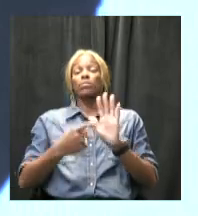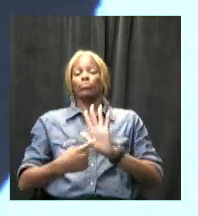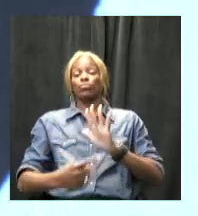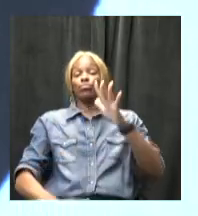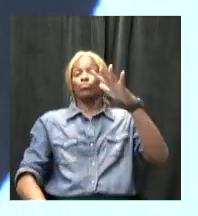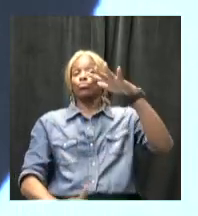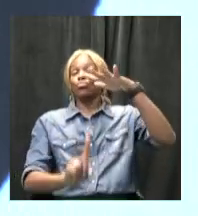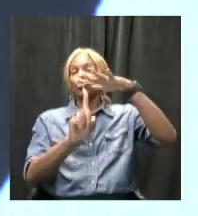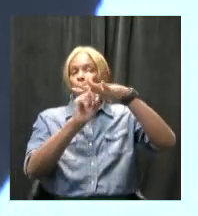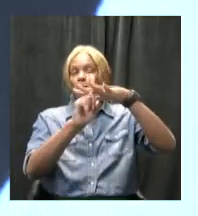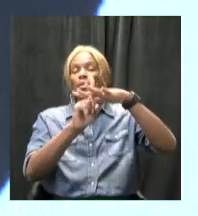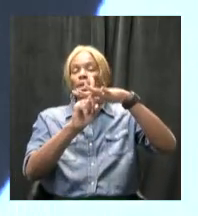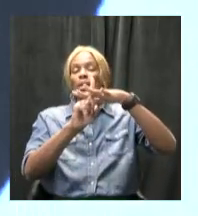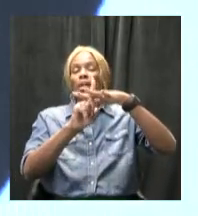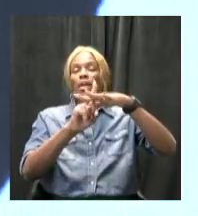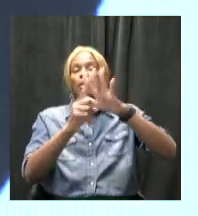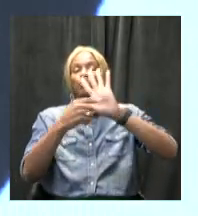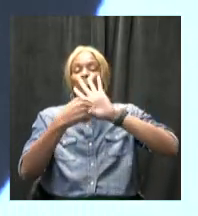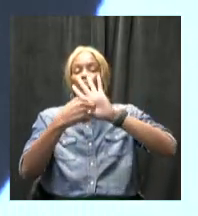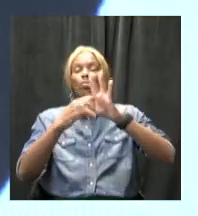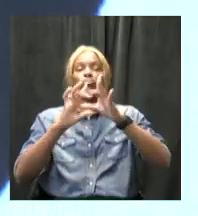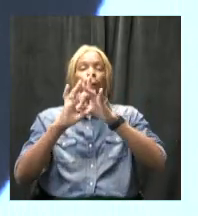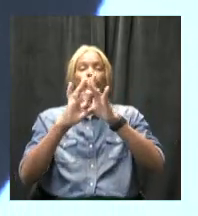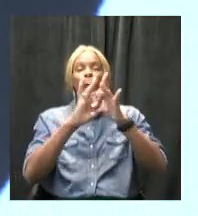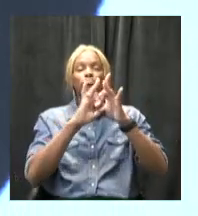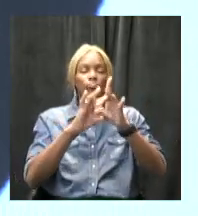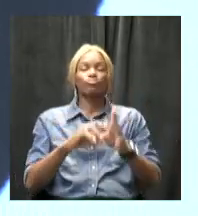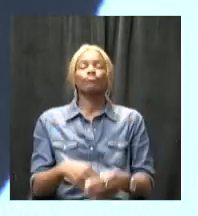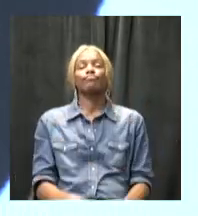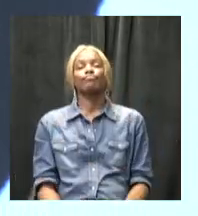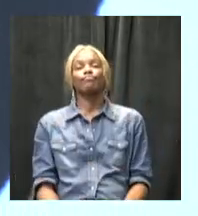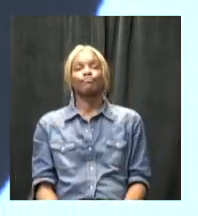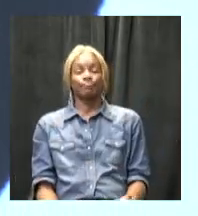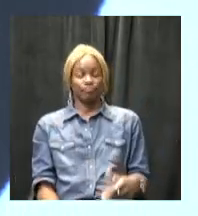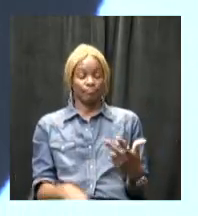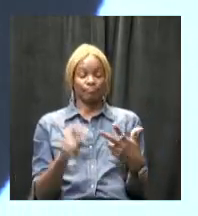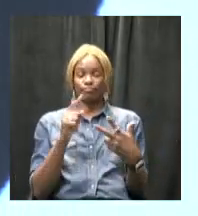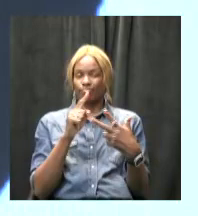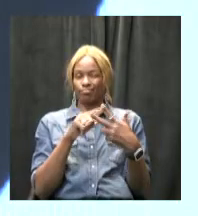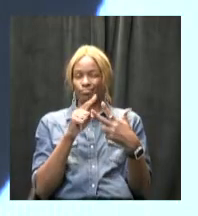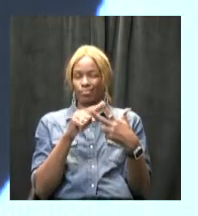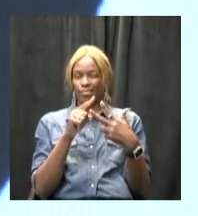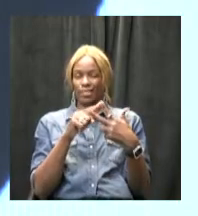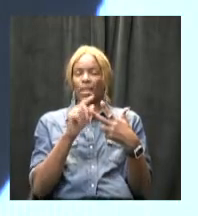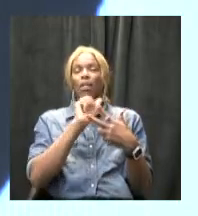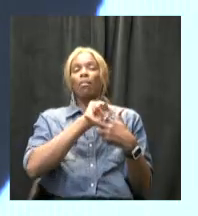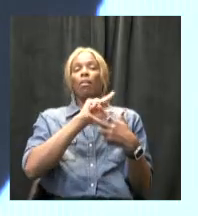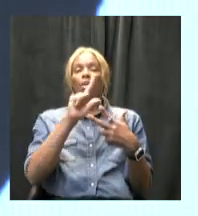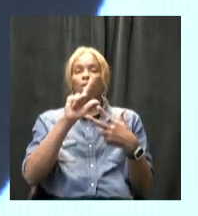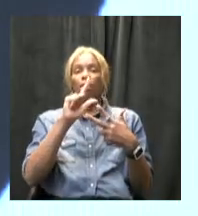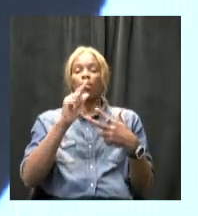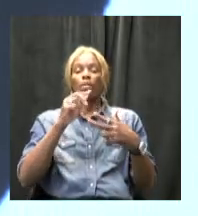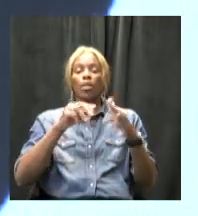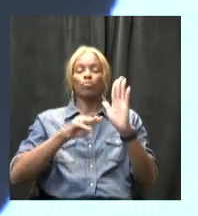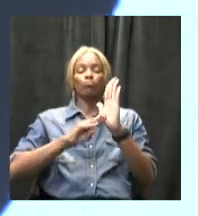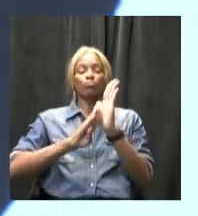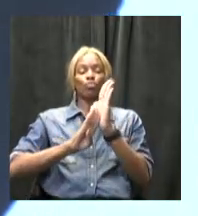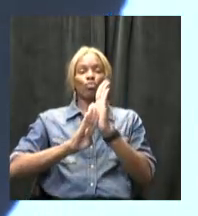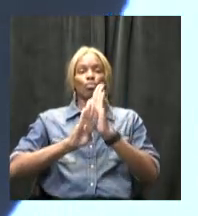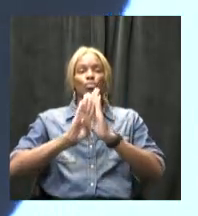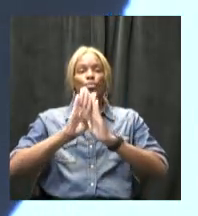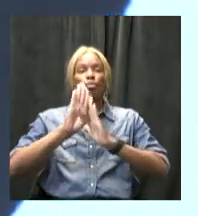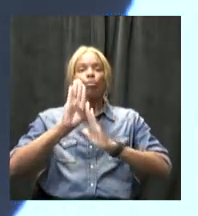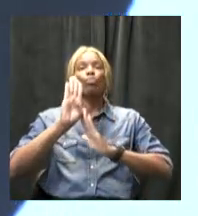thing they do. Not only do they have unity, but secondly, they also grow. Somebody say grow. Look at verse 42. They